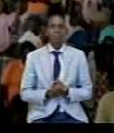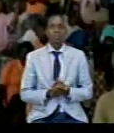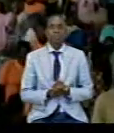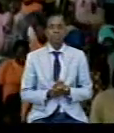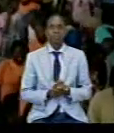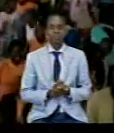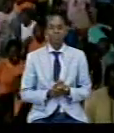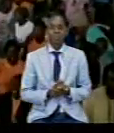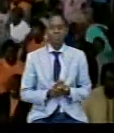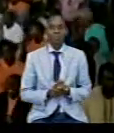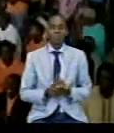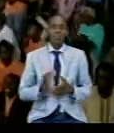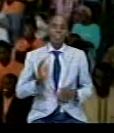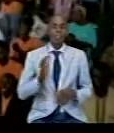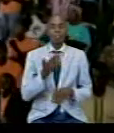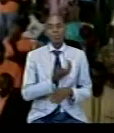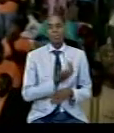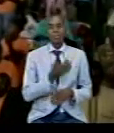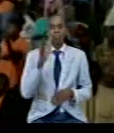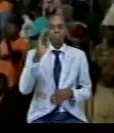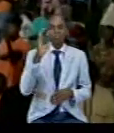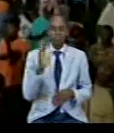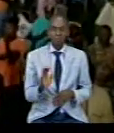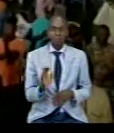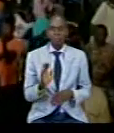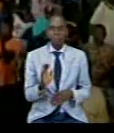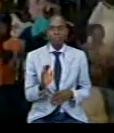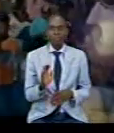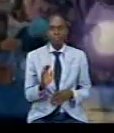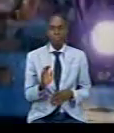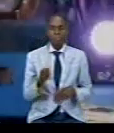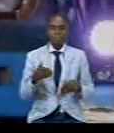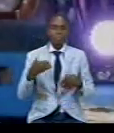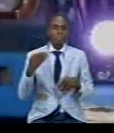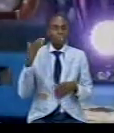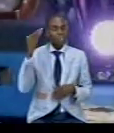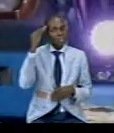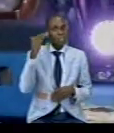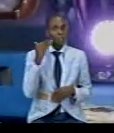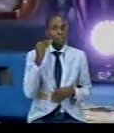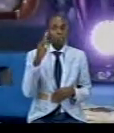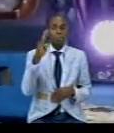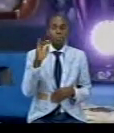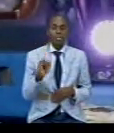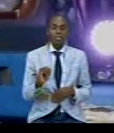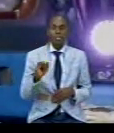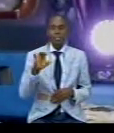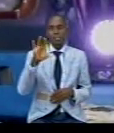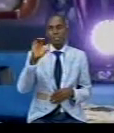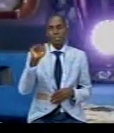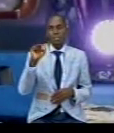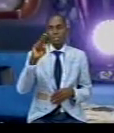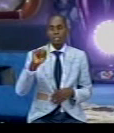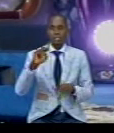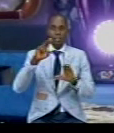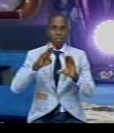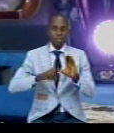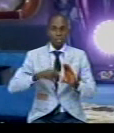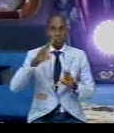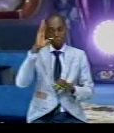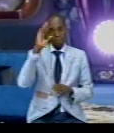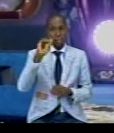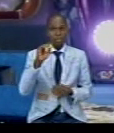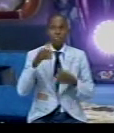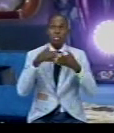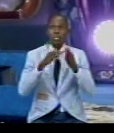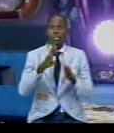Our ministers, headed by the chairman of CAN, we appreciate you all and